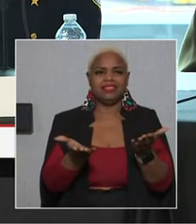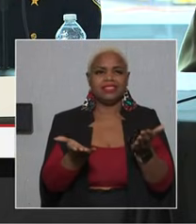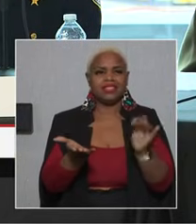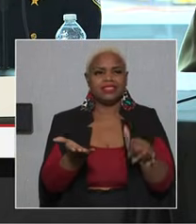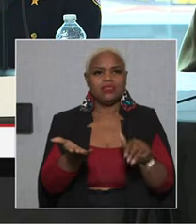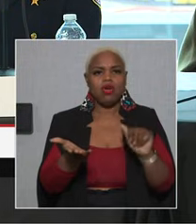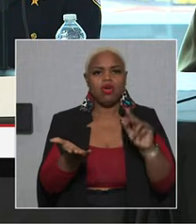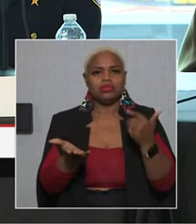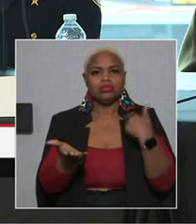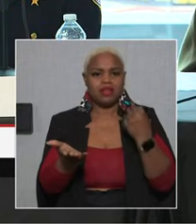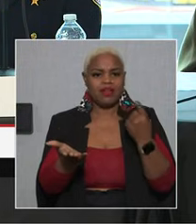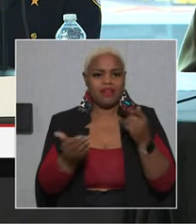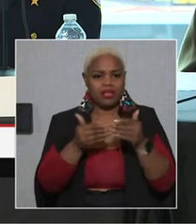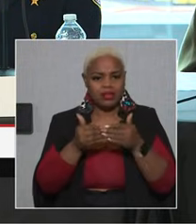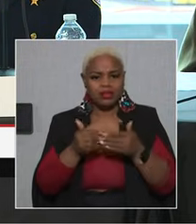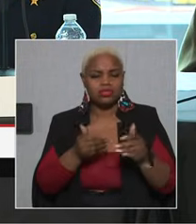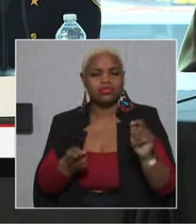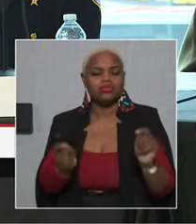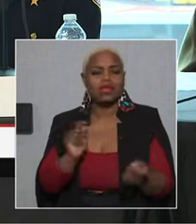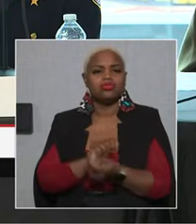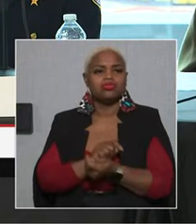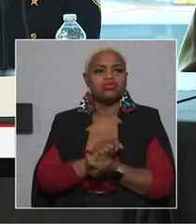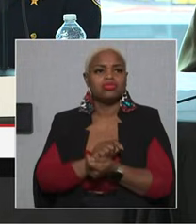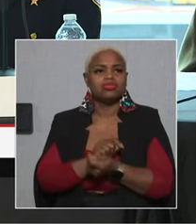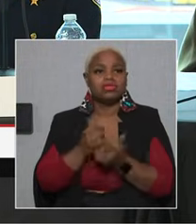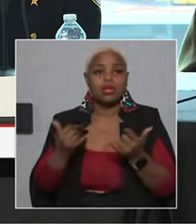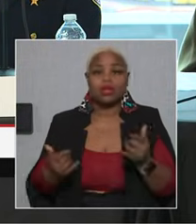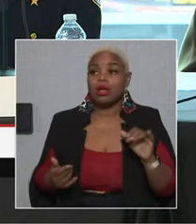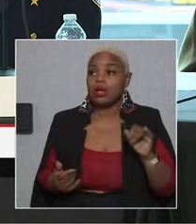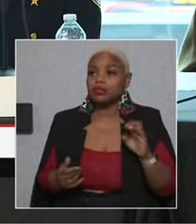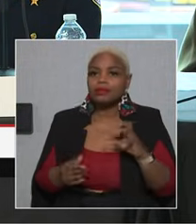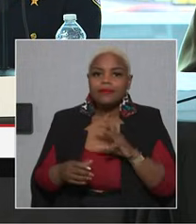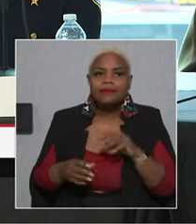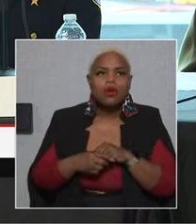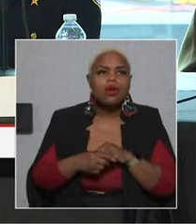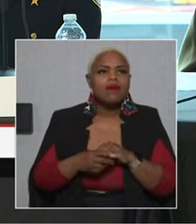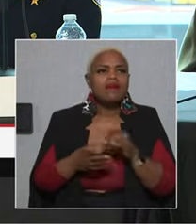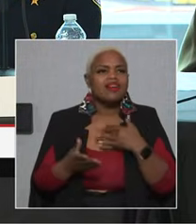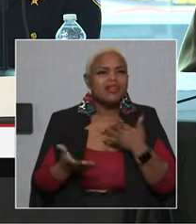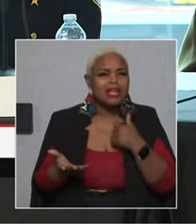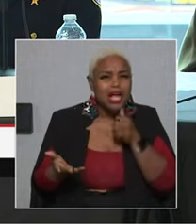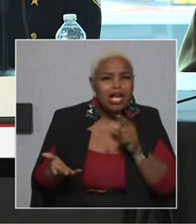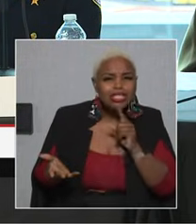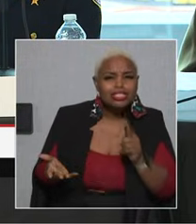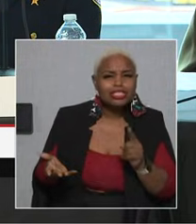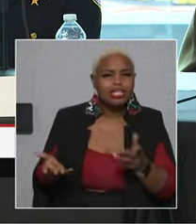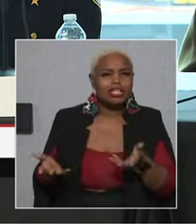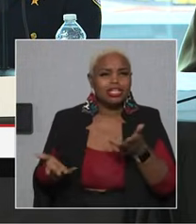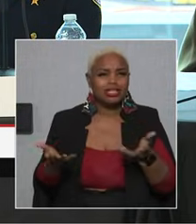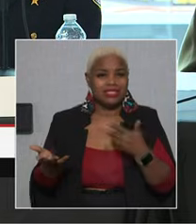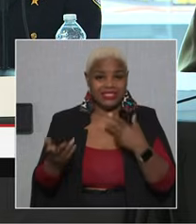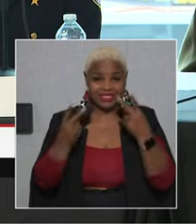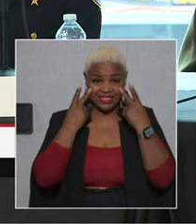So, as a reporter, once again, I'm just trying to get a sense of, once again,